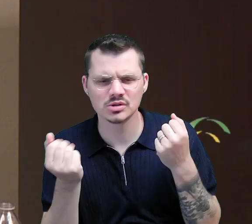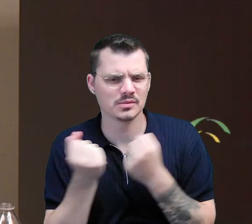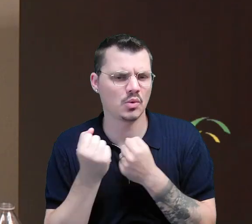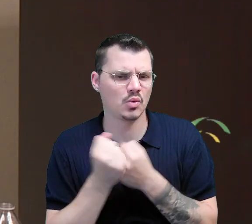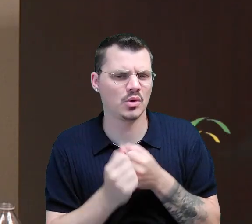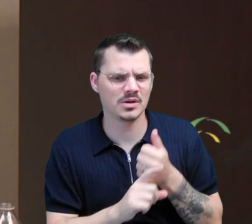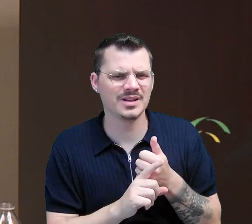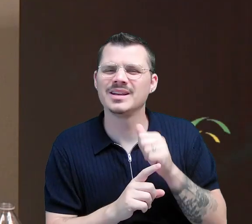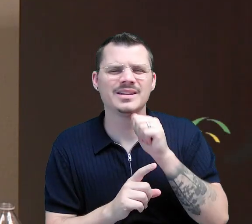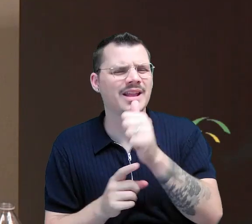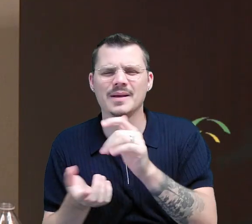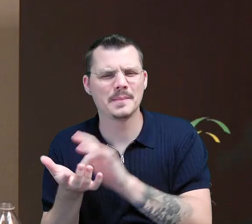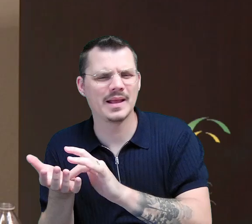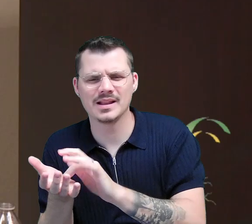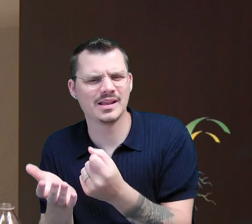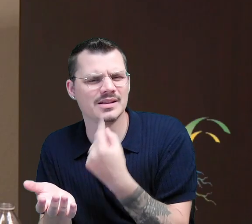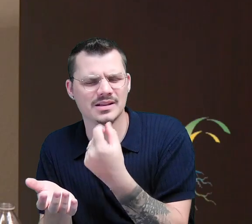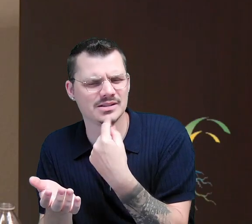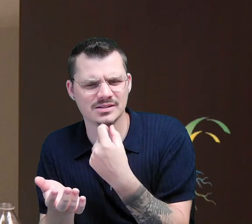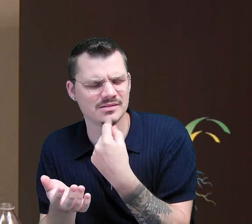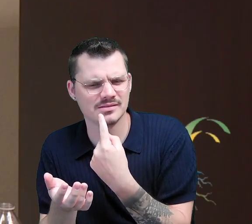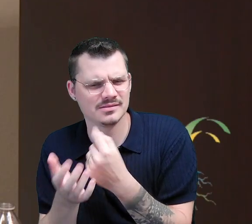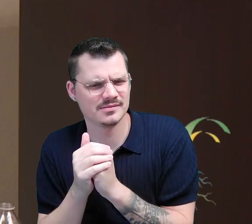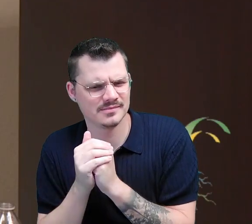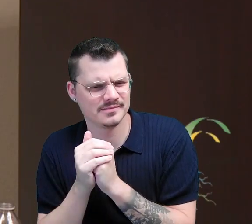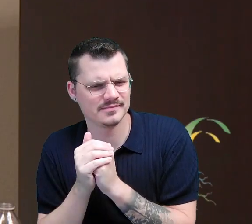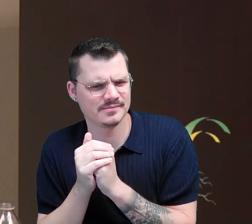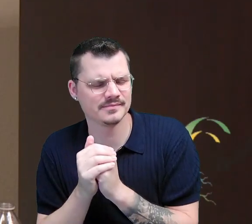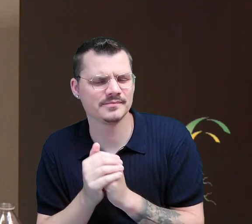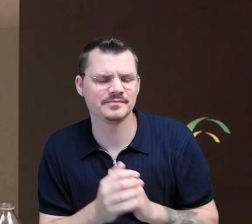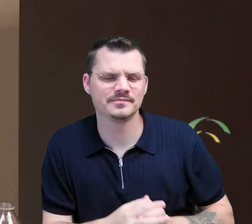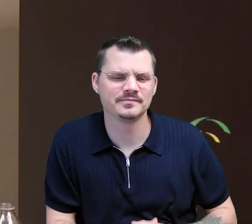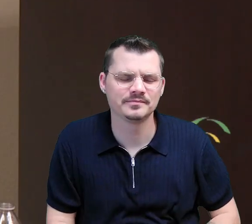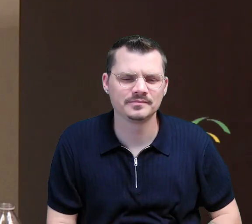support issue, not a medication issue.